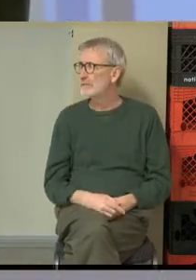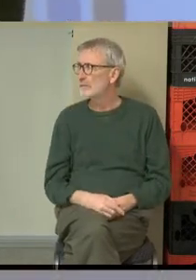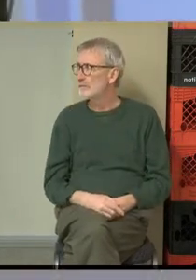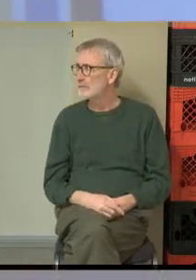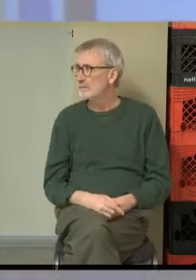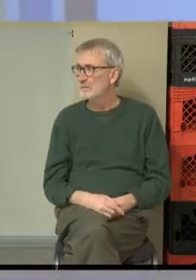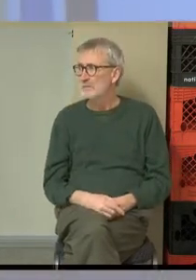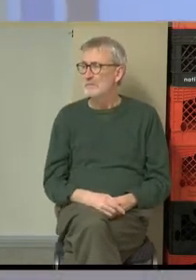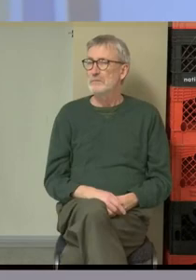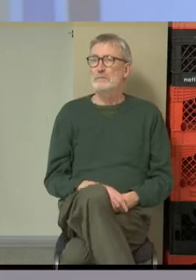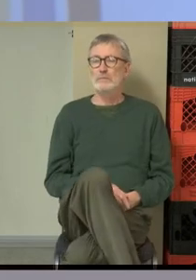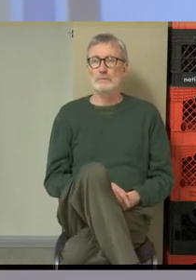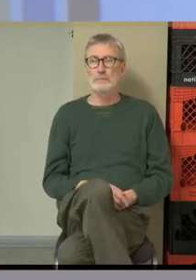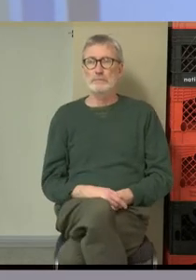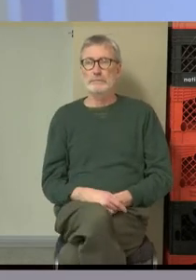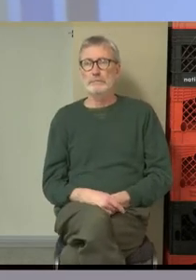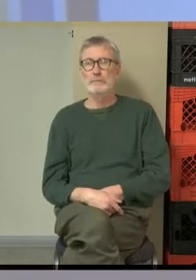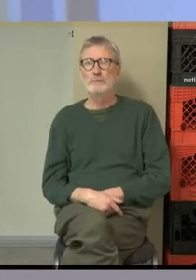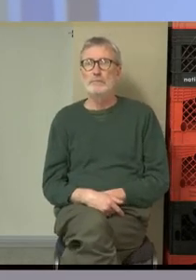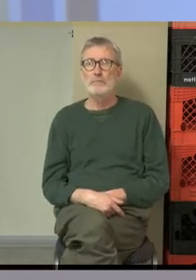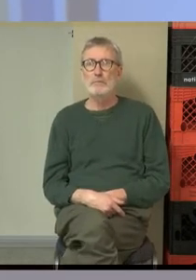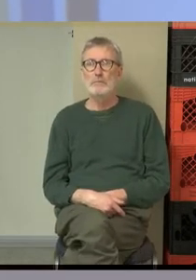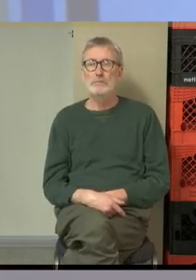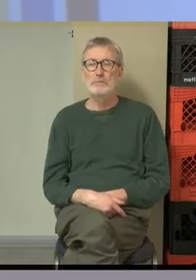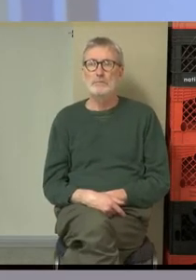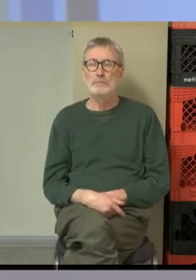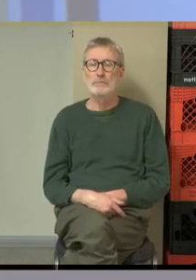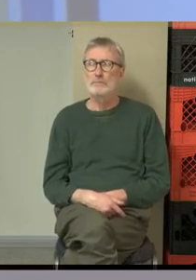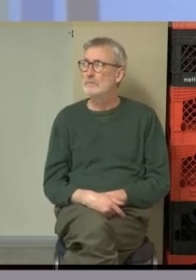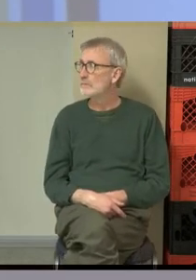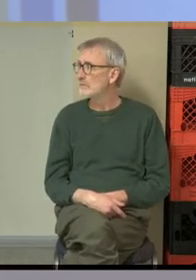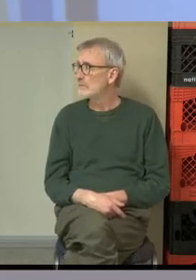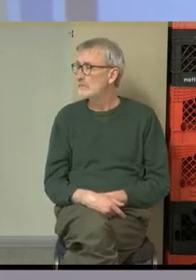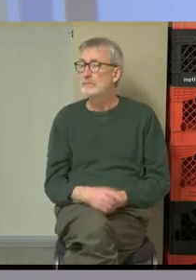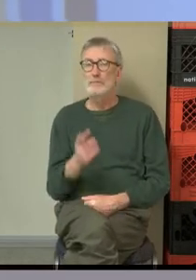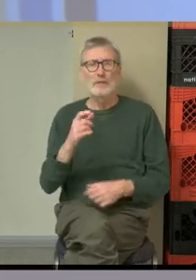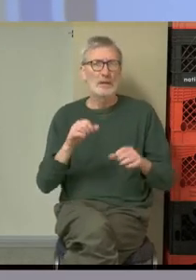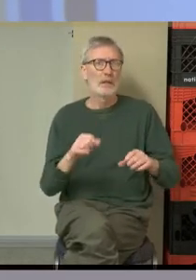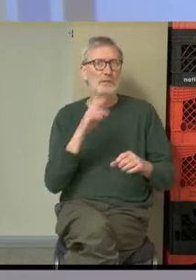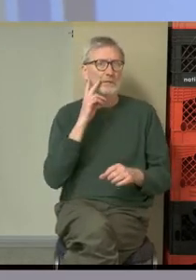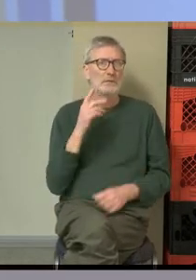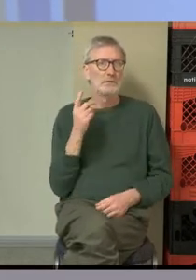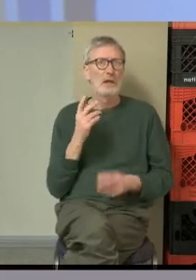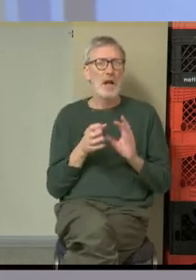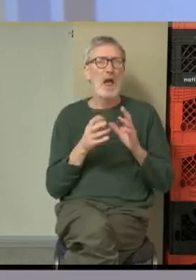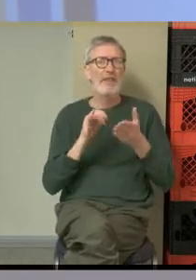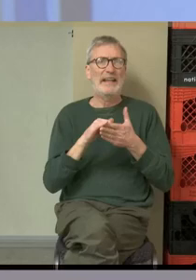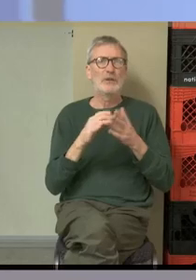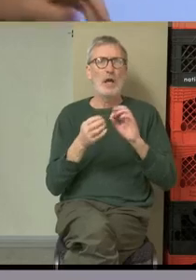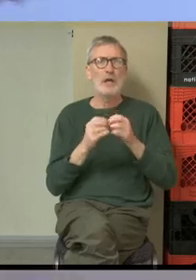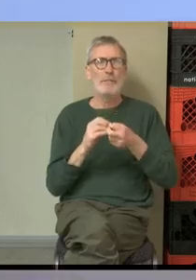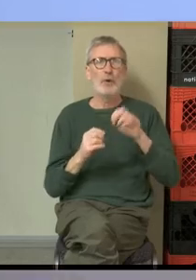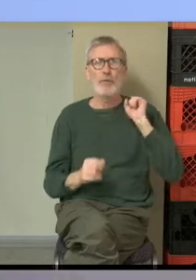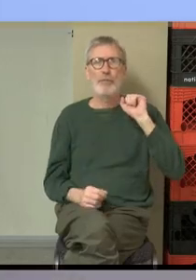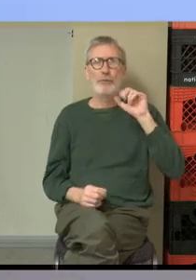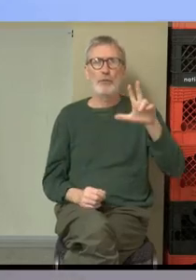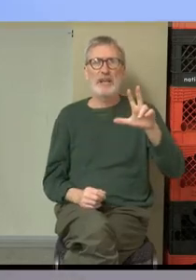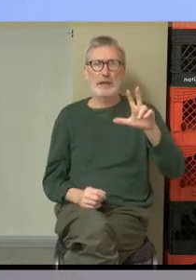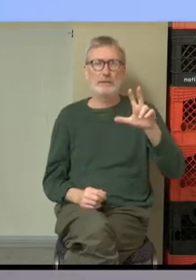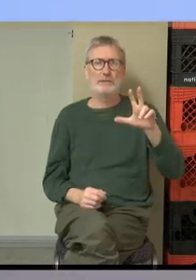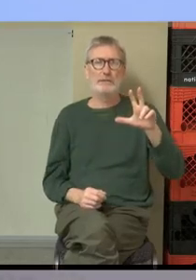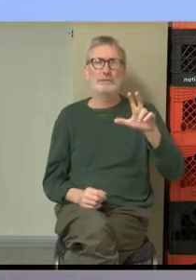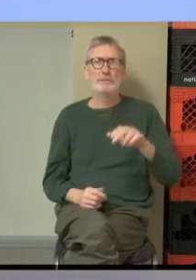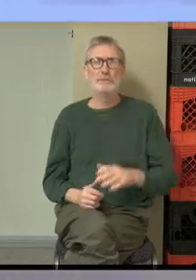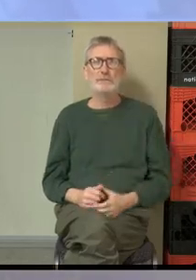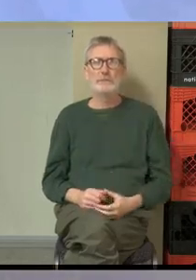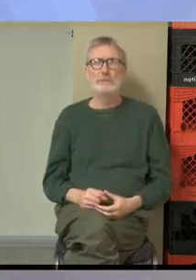Sure. So the I think we are referencing here, if you can see online, that number 3, which I'll point out to the folks